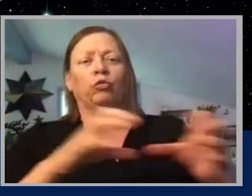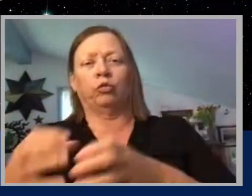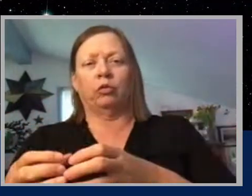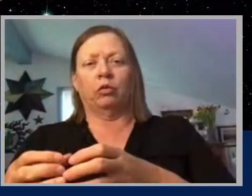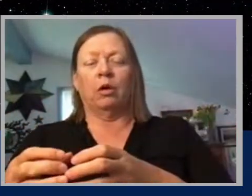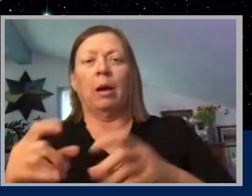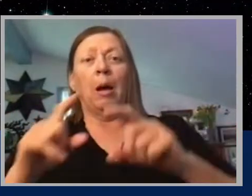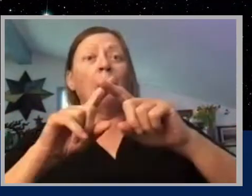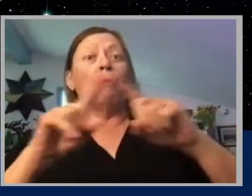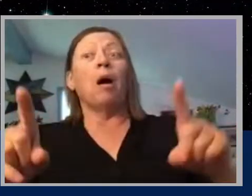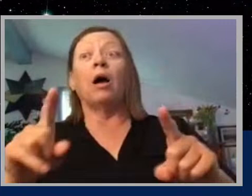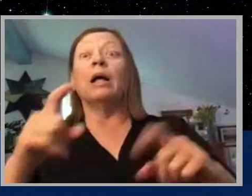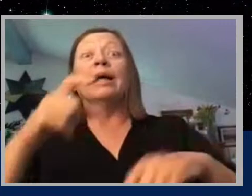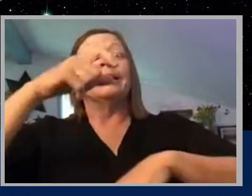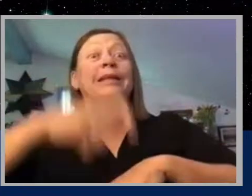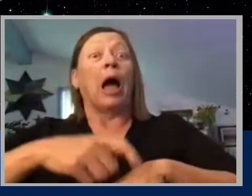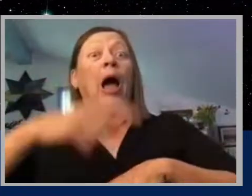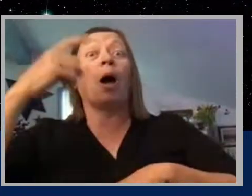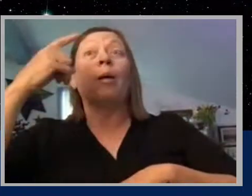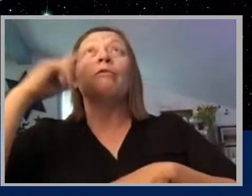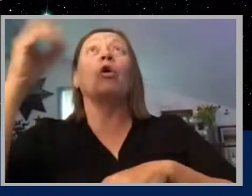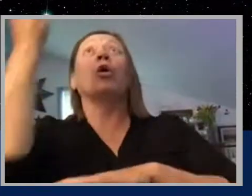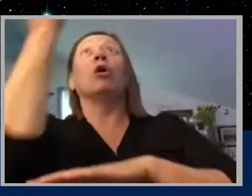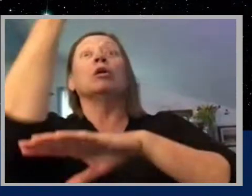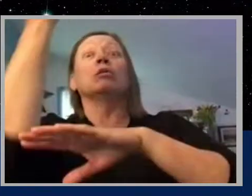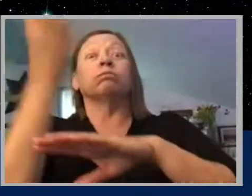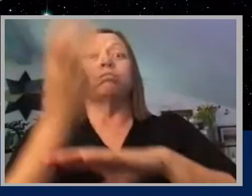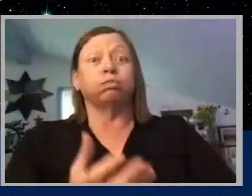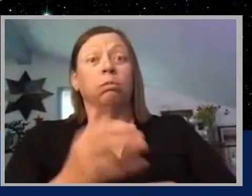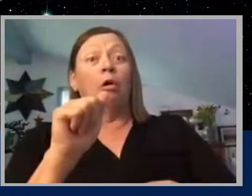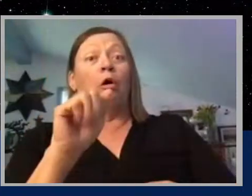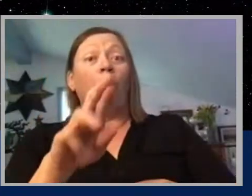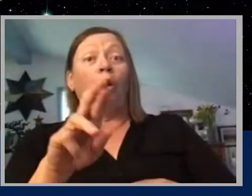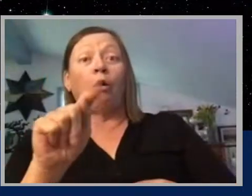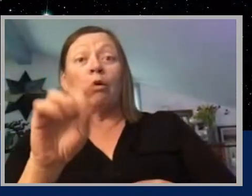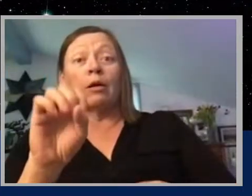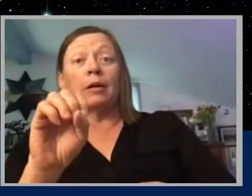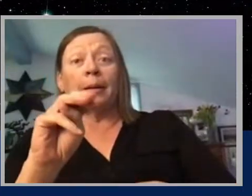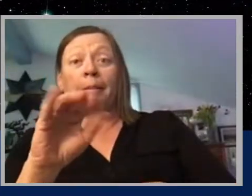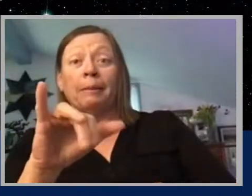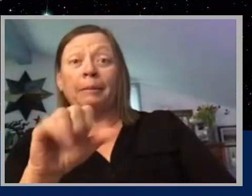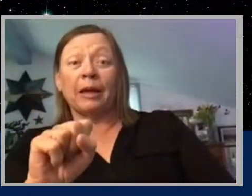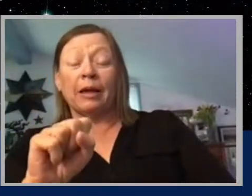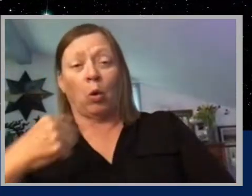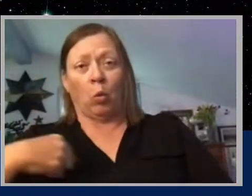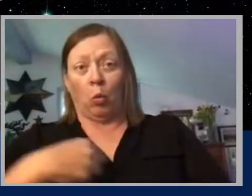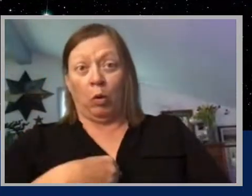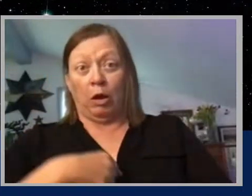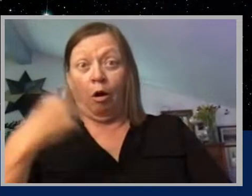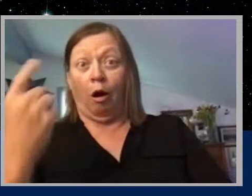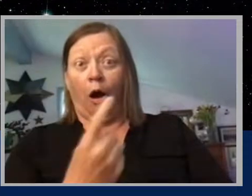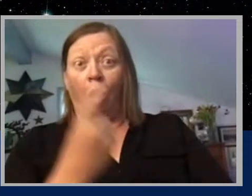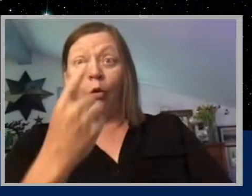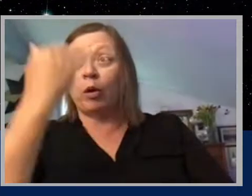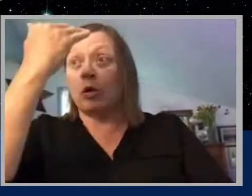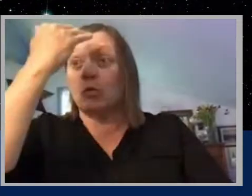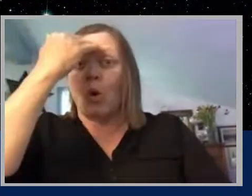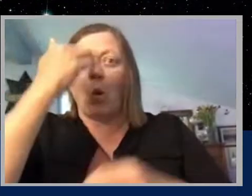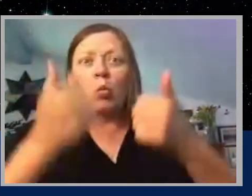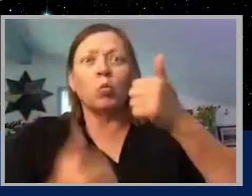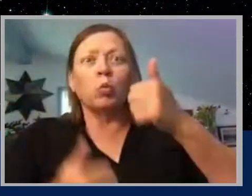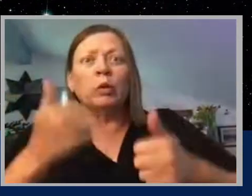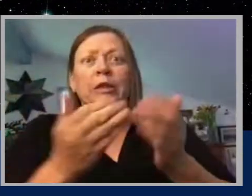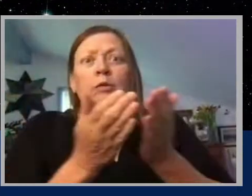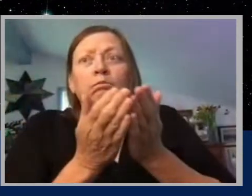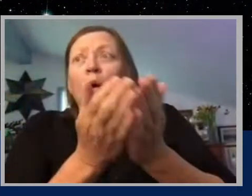the splashdown over Artemis. So we do what we call a just-in-time training of 2 to 3 days, where we go out with the ship